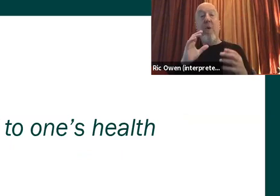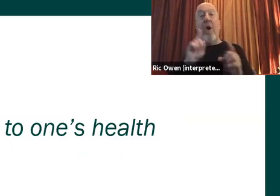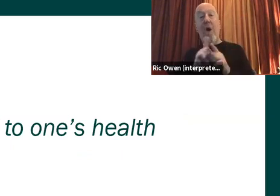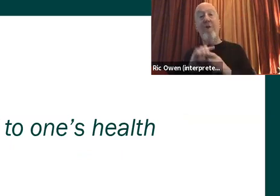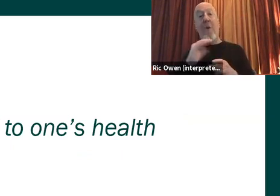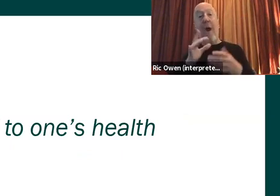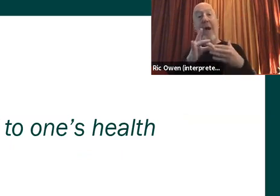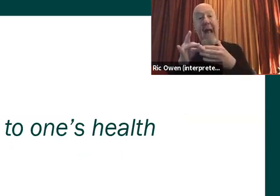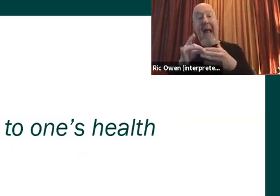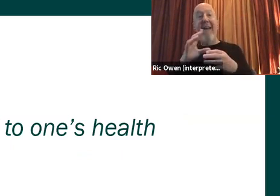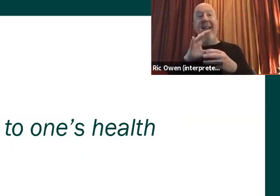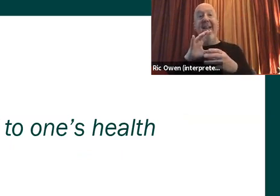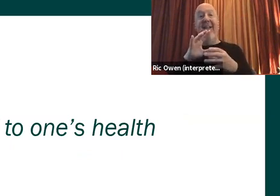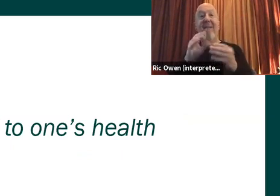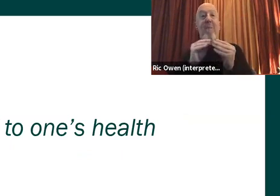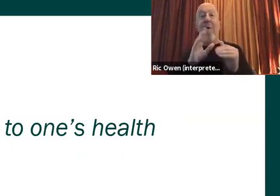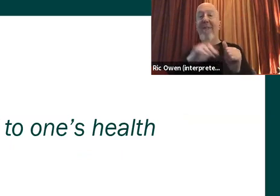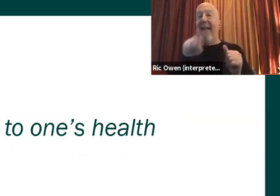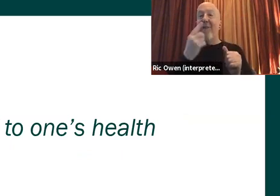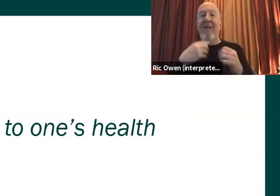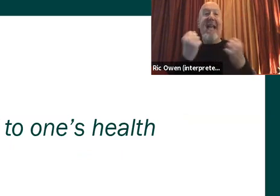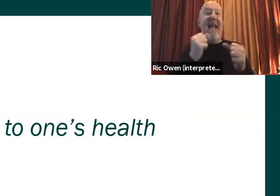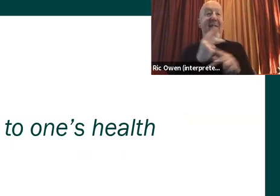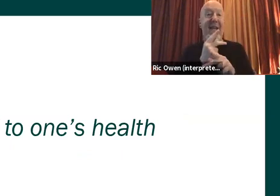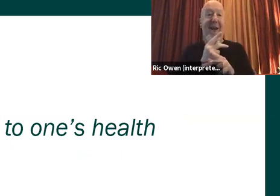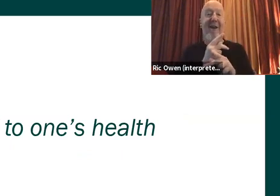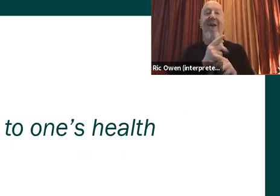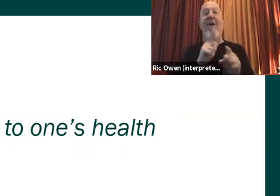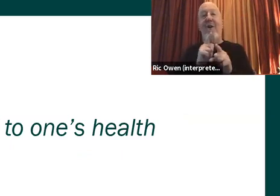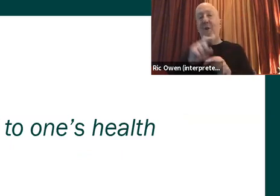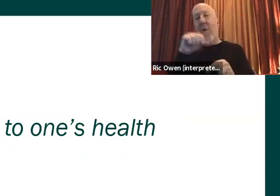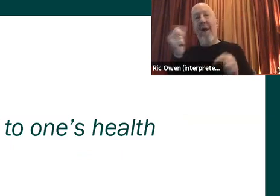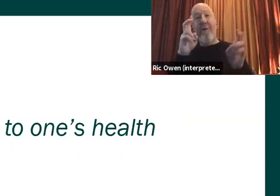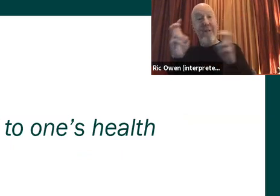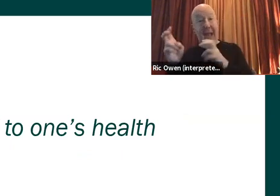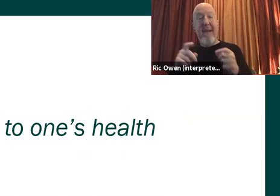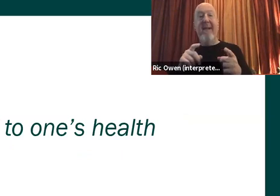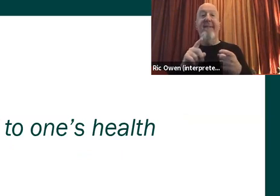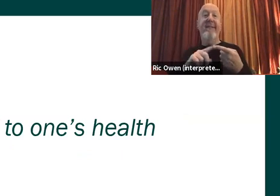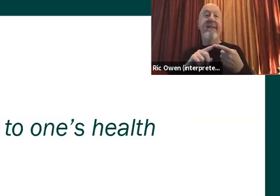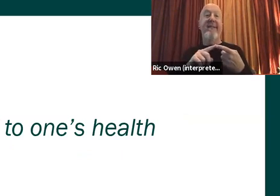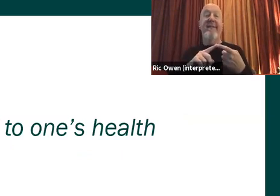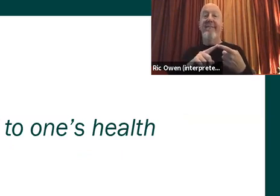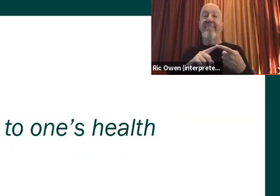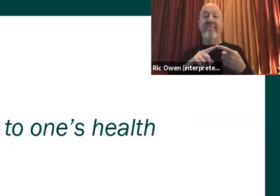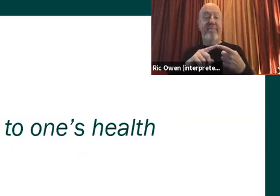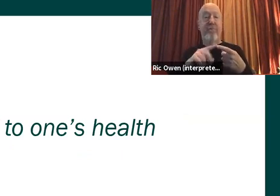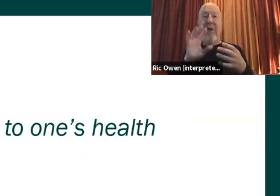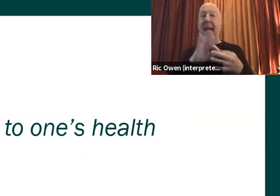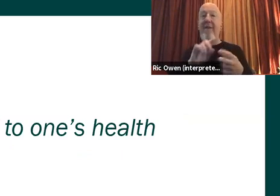actually more beyond healthcare. Our guide covers housing,